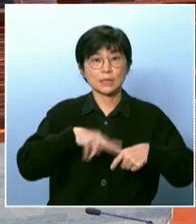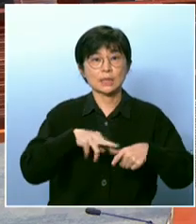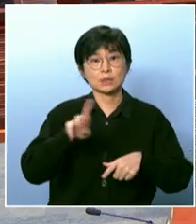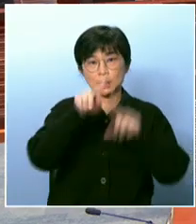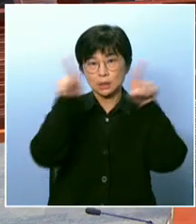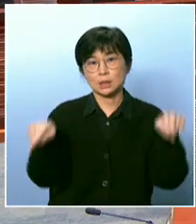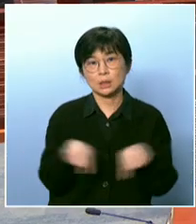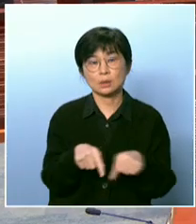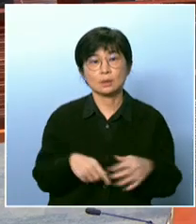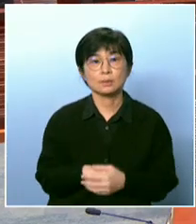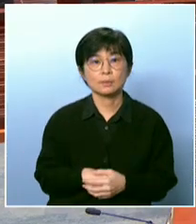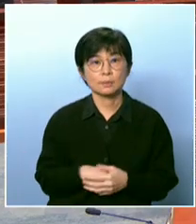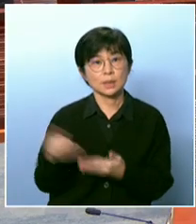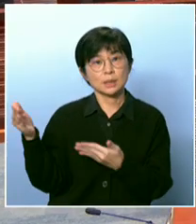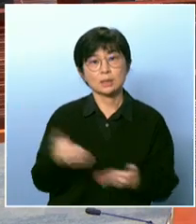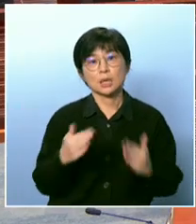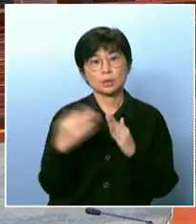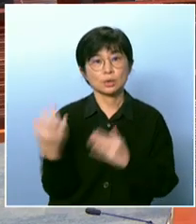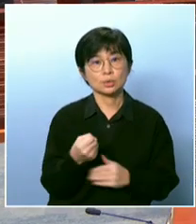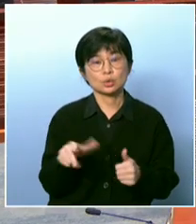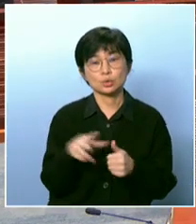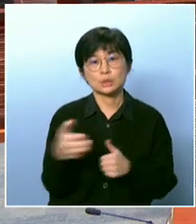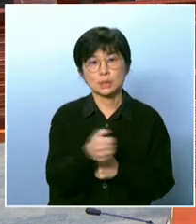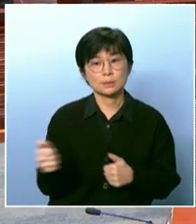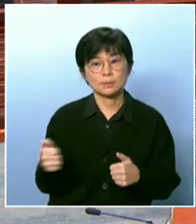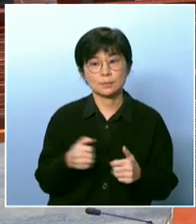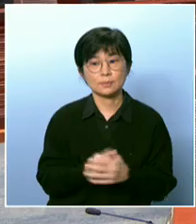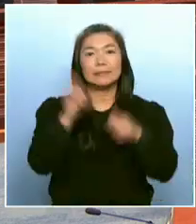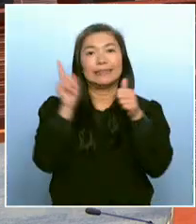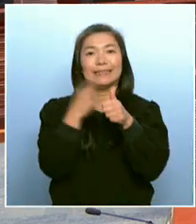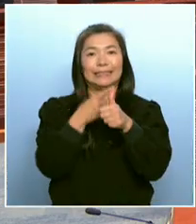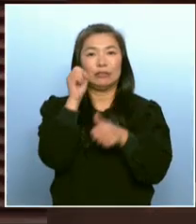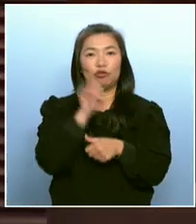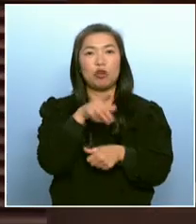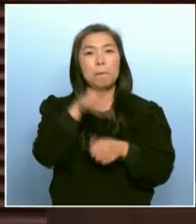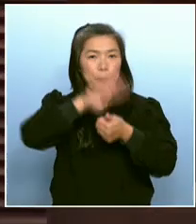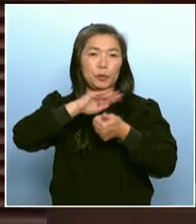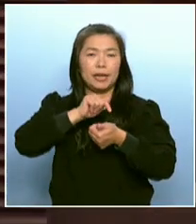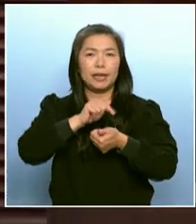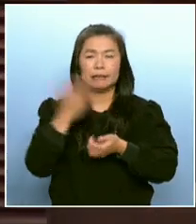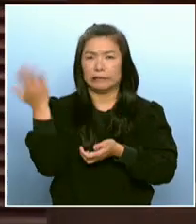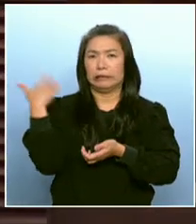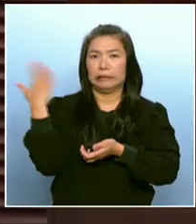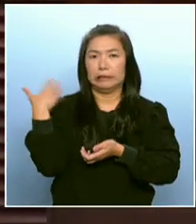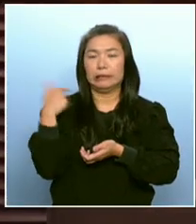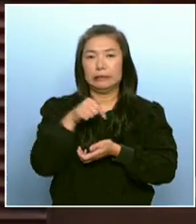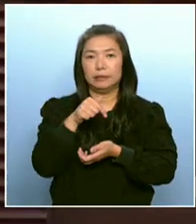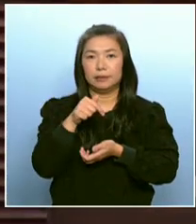Request to Speak button. I will now ask the Undersecretary to brief members on the